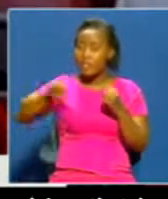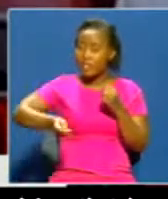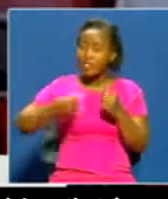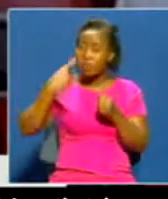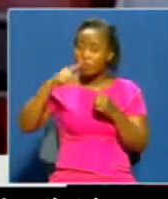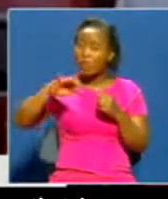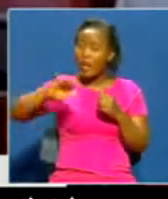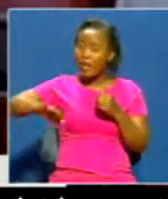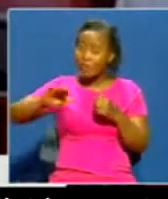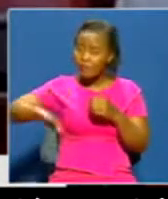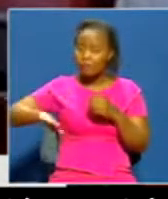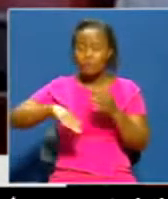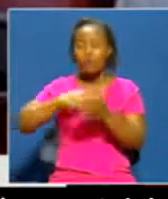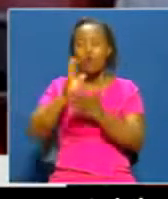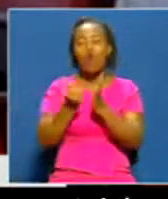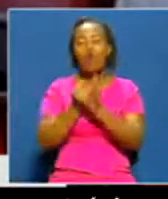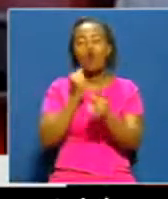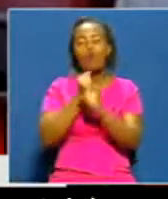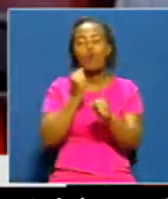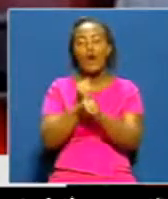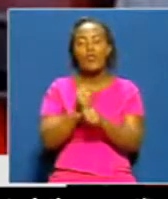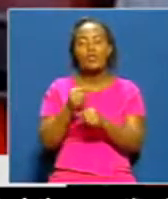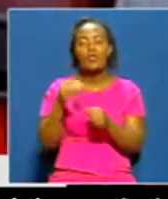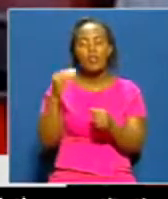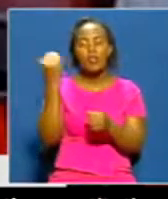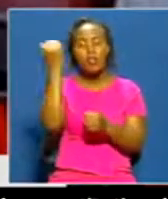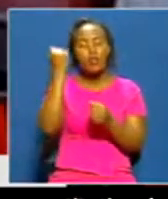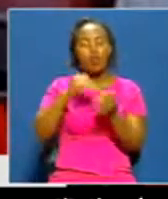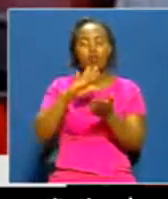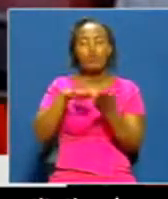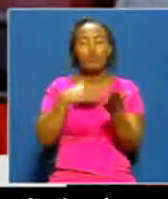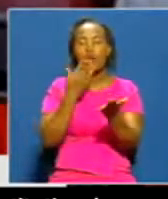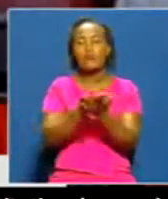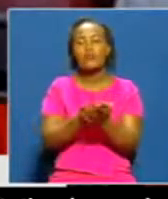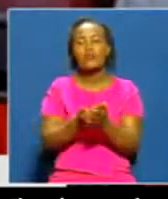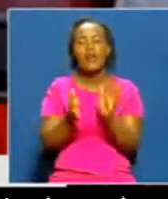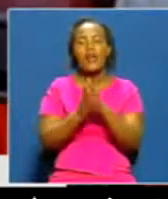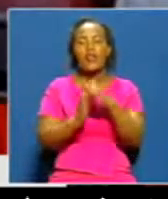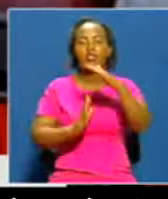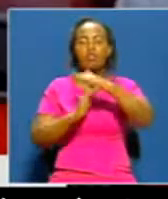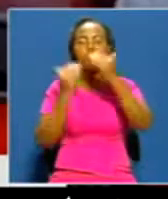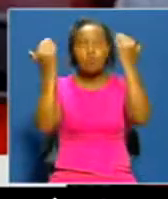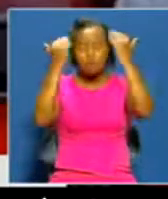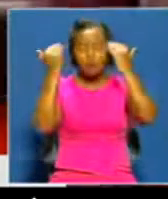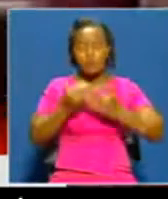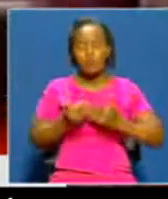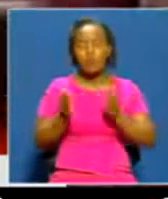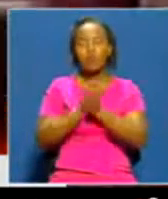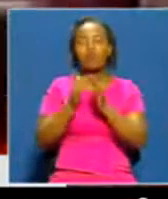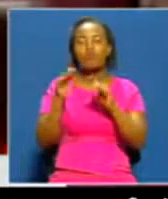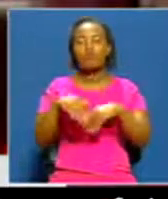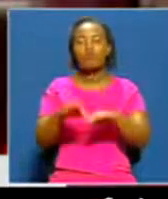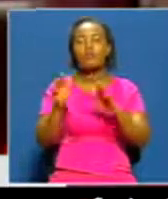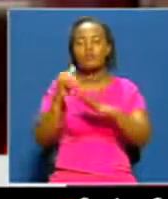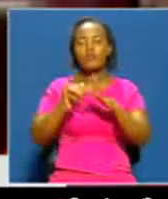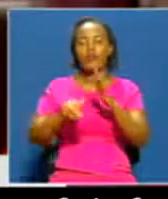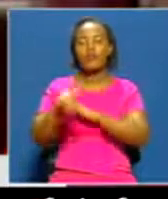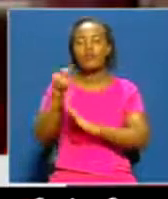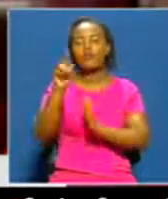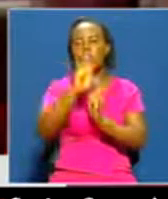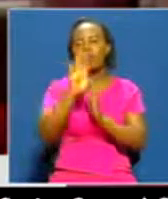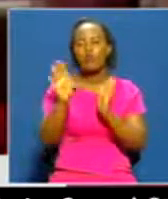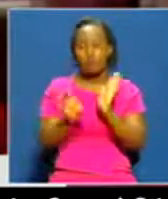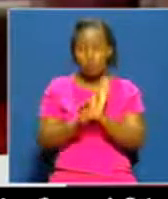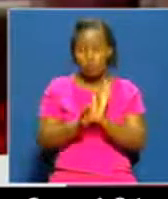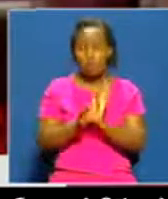to serve as judges in the Court of Appeal and the other superior courts in accordance with the Constitution. I will make the